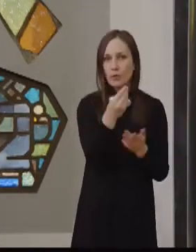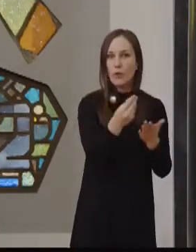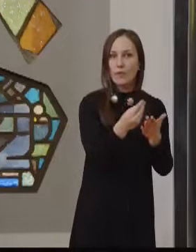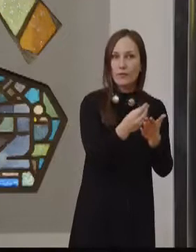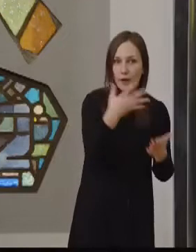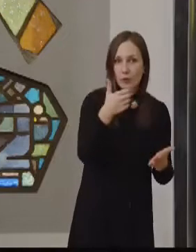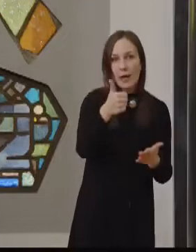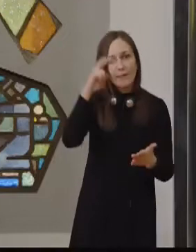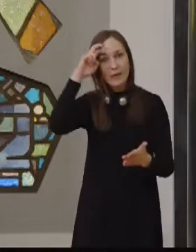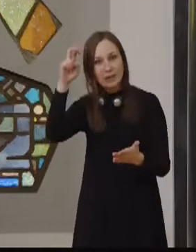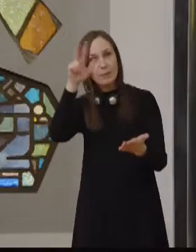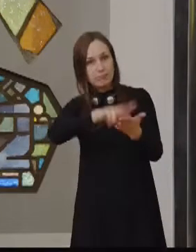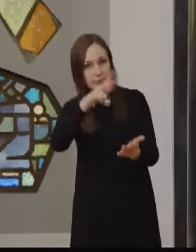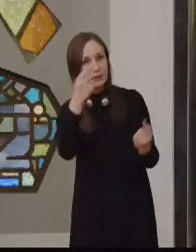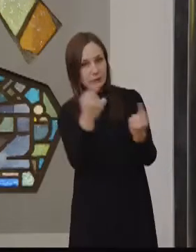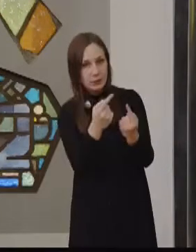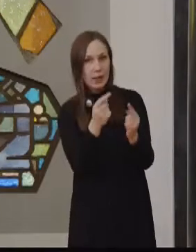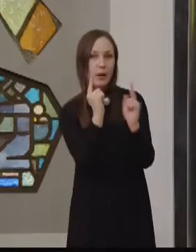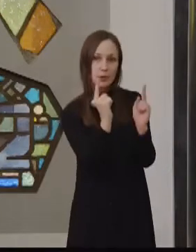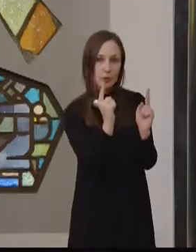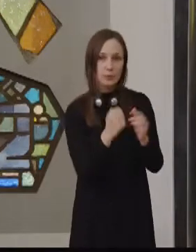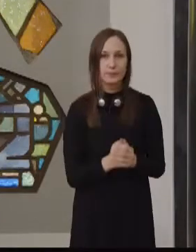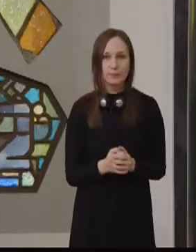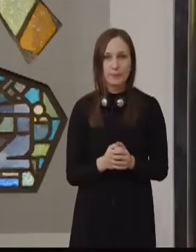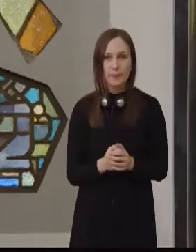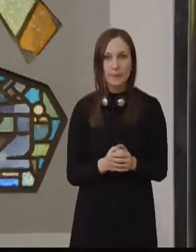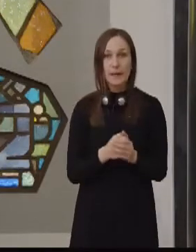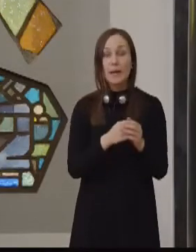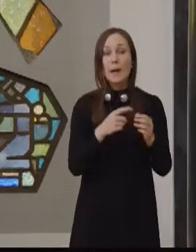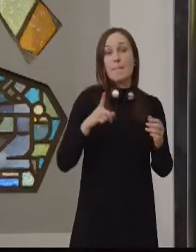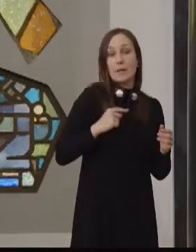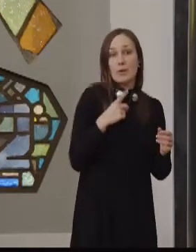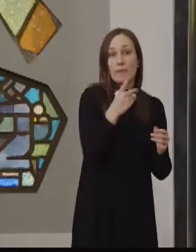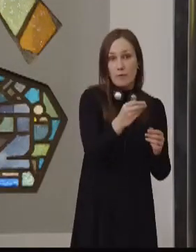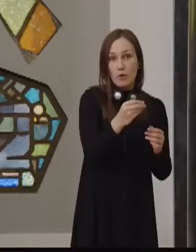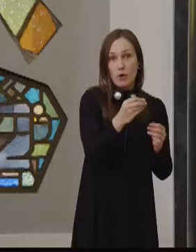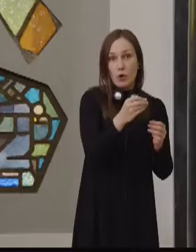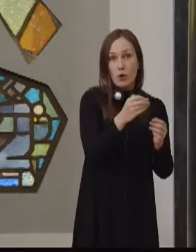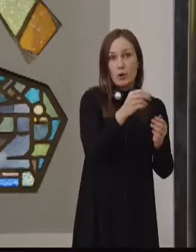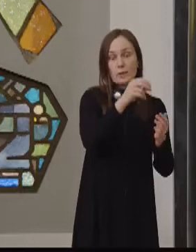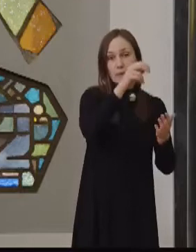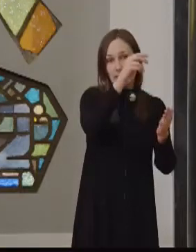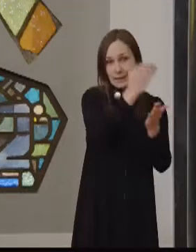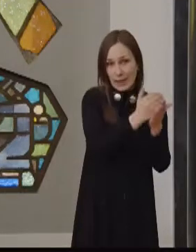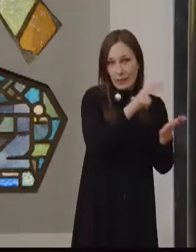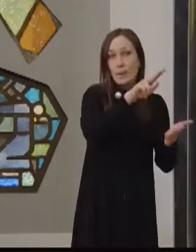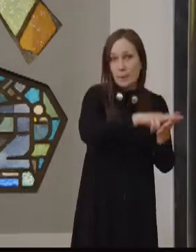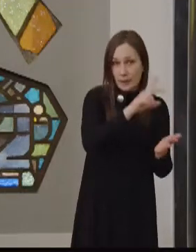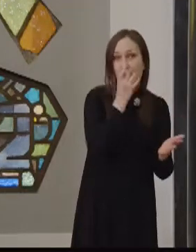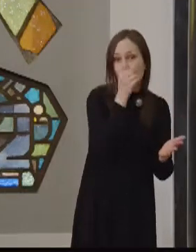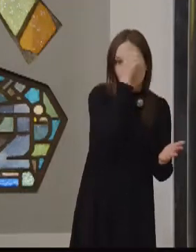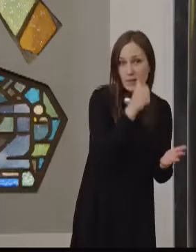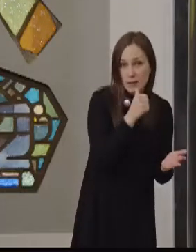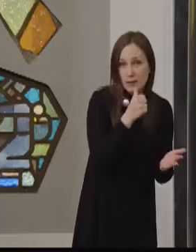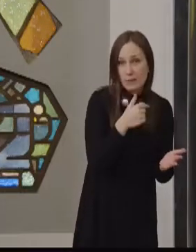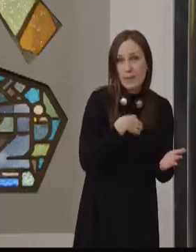we wonder whether LGBT people are worth of the protection by the state. When we considered the law on